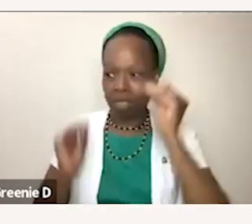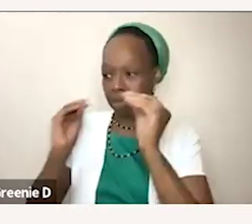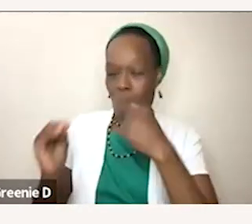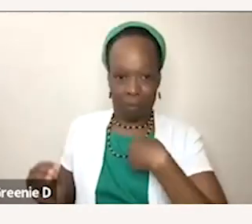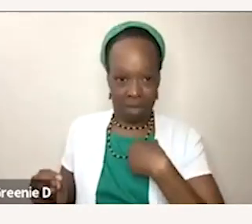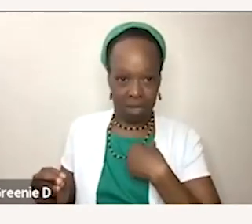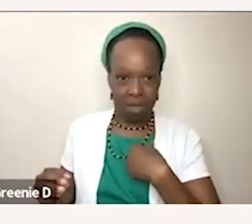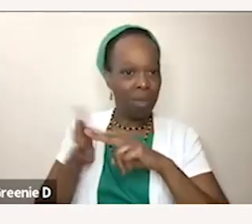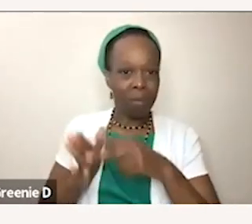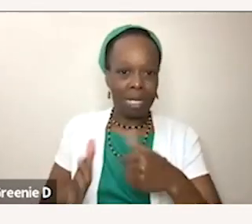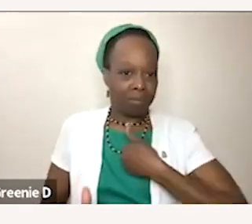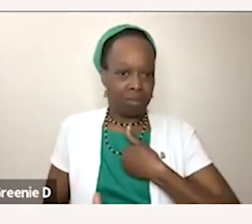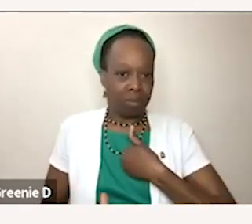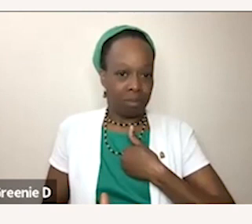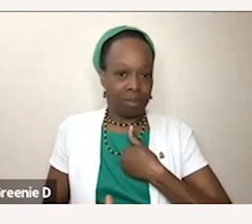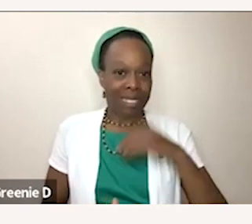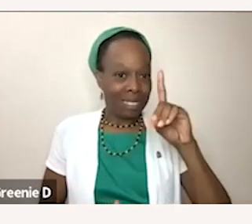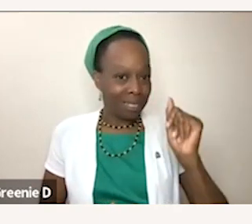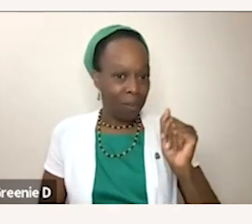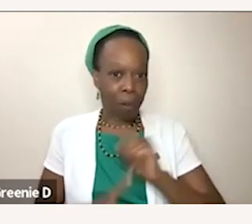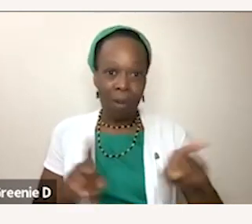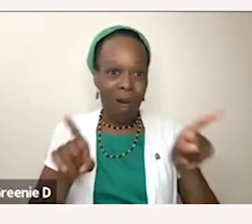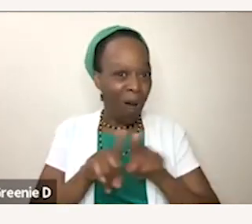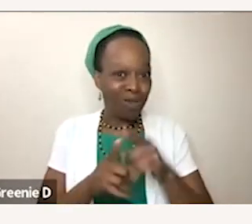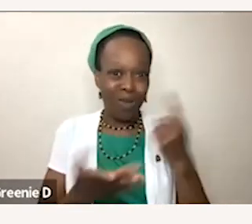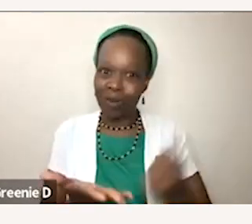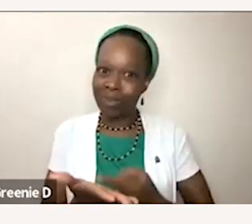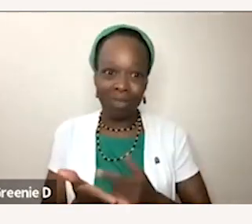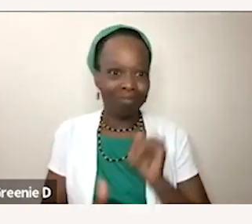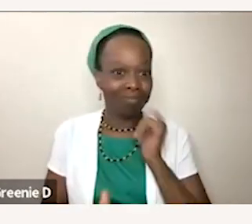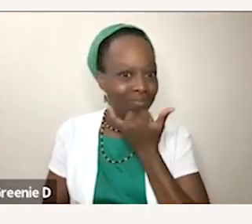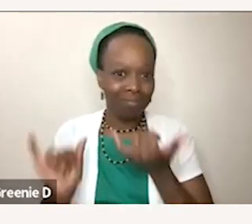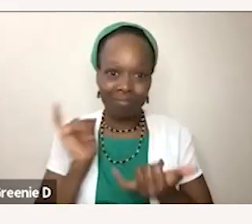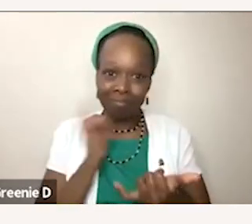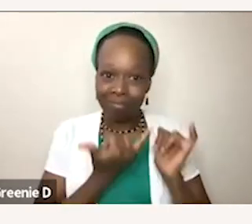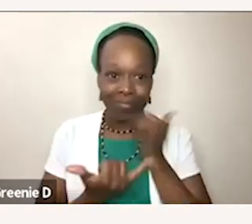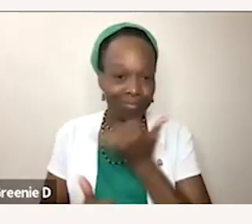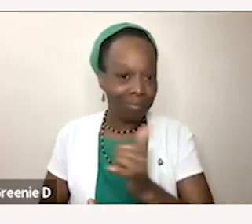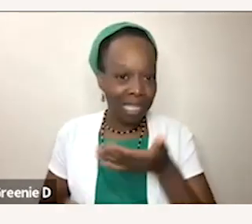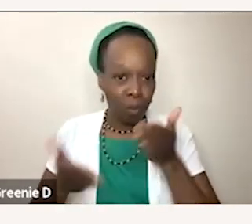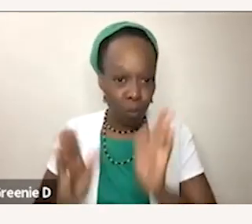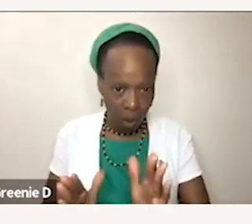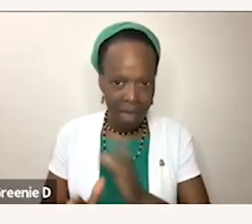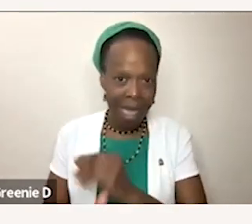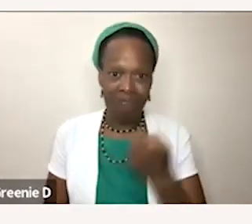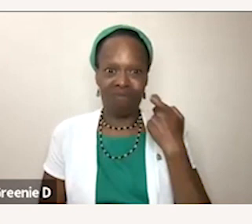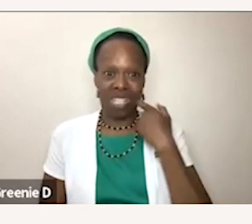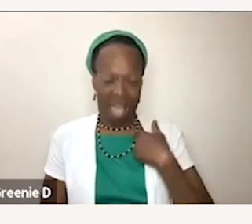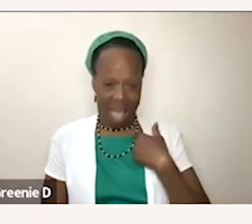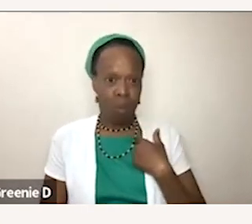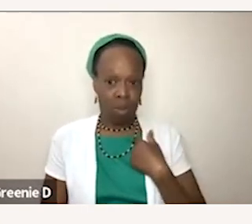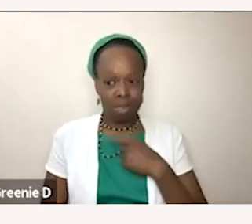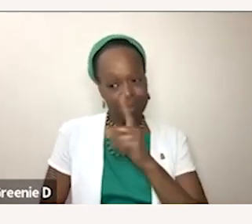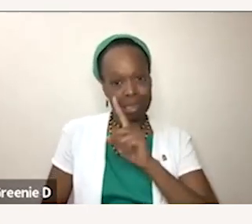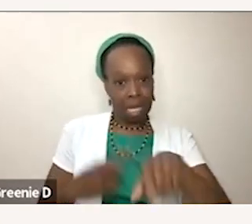from immune from doing this. Like we do it too. And recently I have been called in about lame. And so